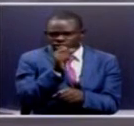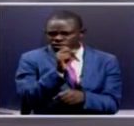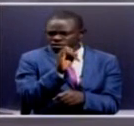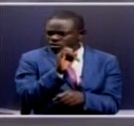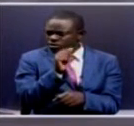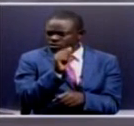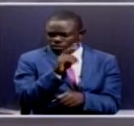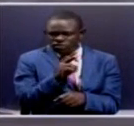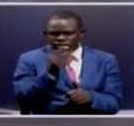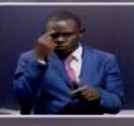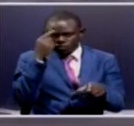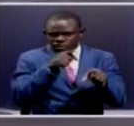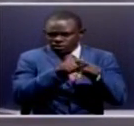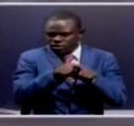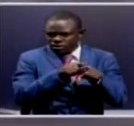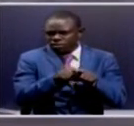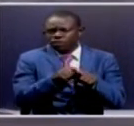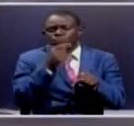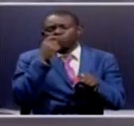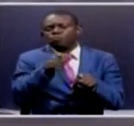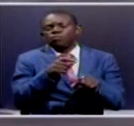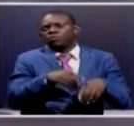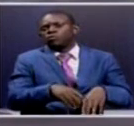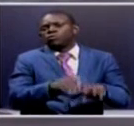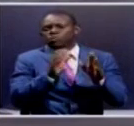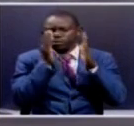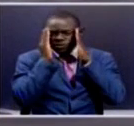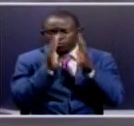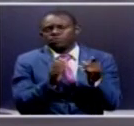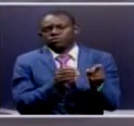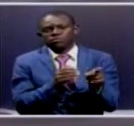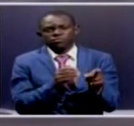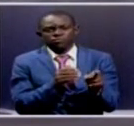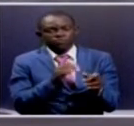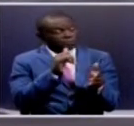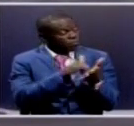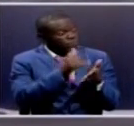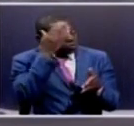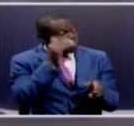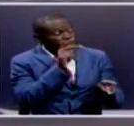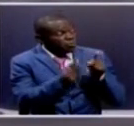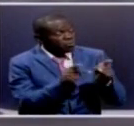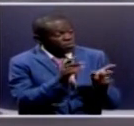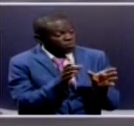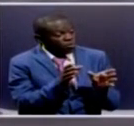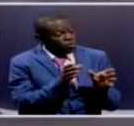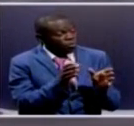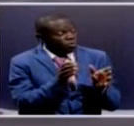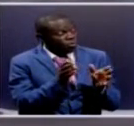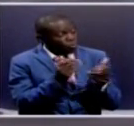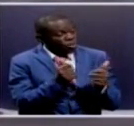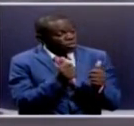resolutions, because is there any reason why you want to tie people to around the Siavonga resolution? Because that